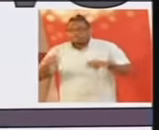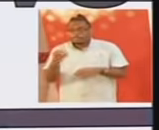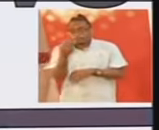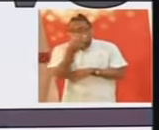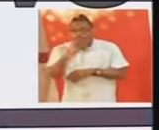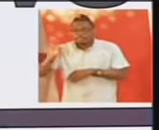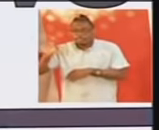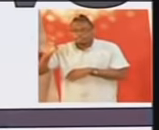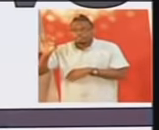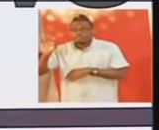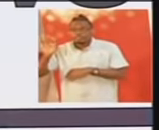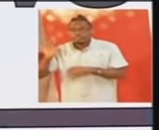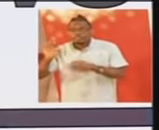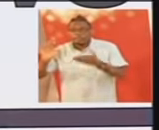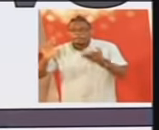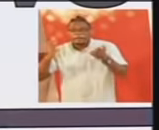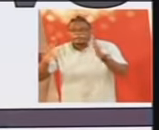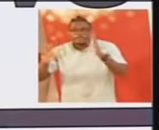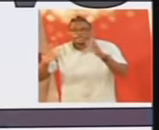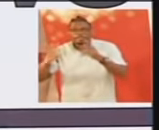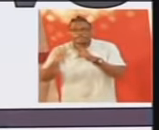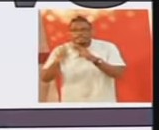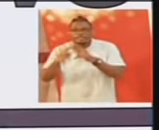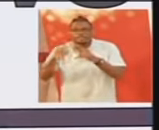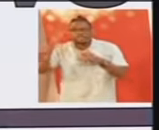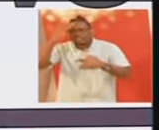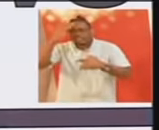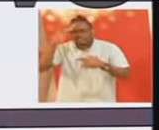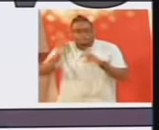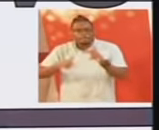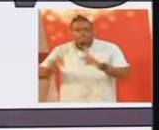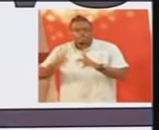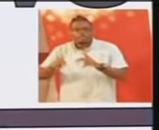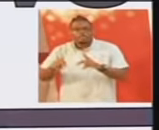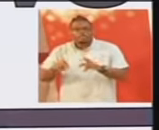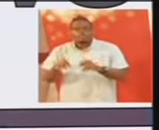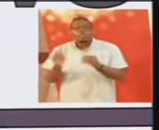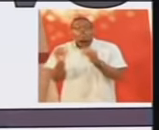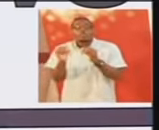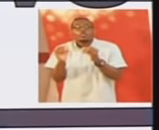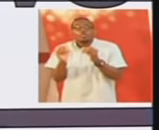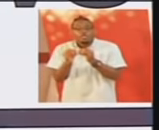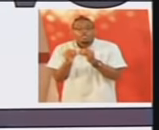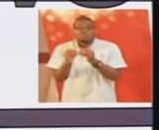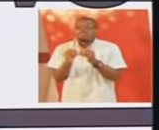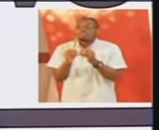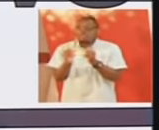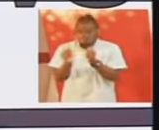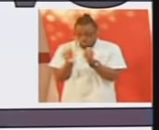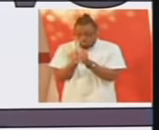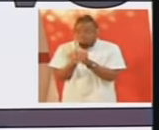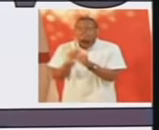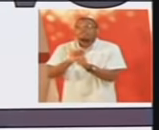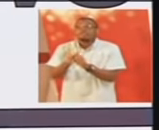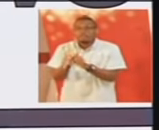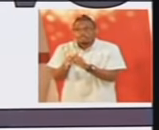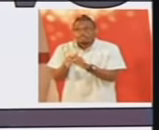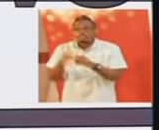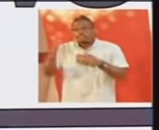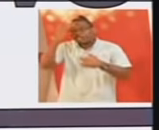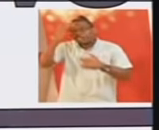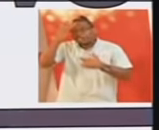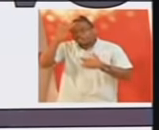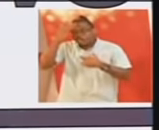ill persons to very ill persons with COVID, it was found that the very ill persons with COVID, the COVID